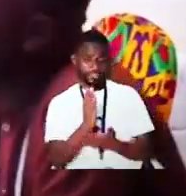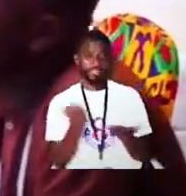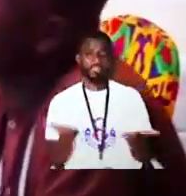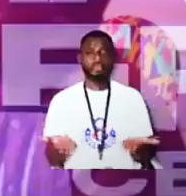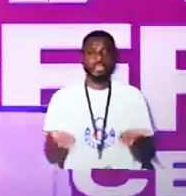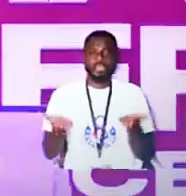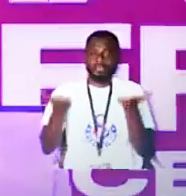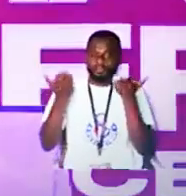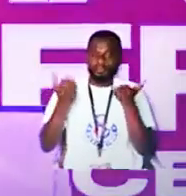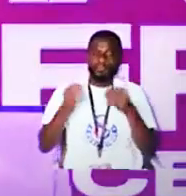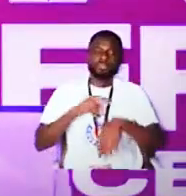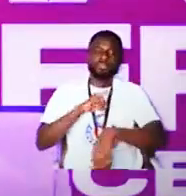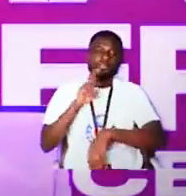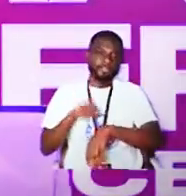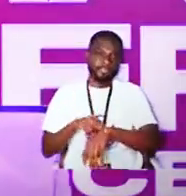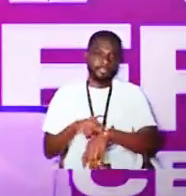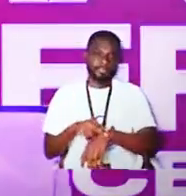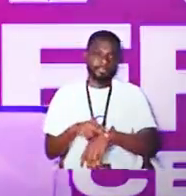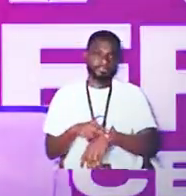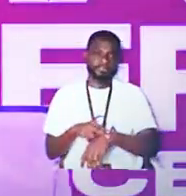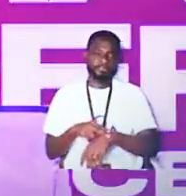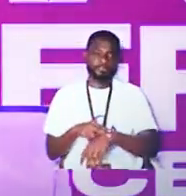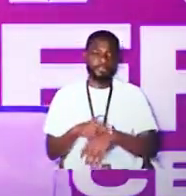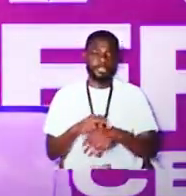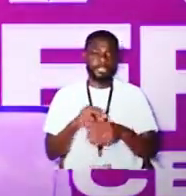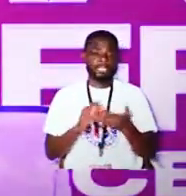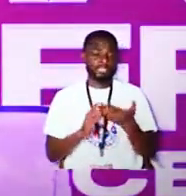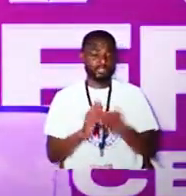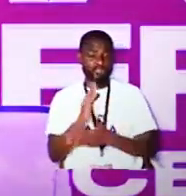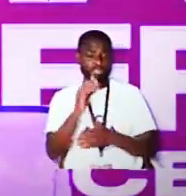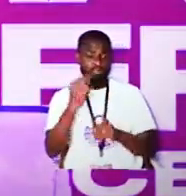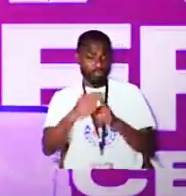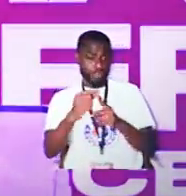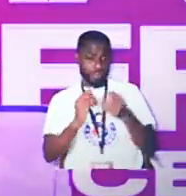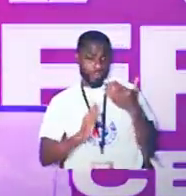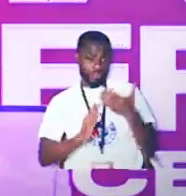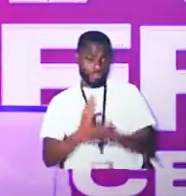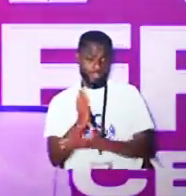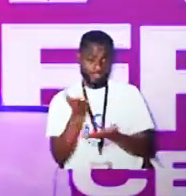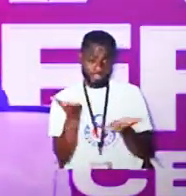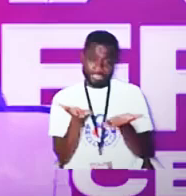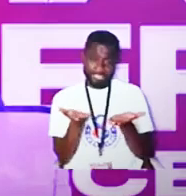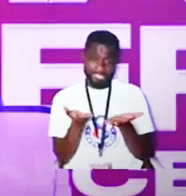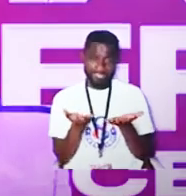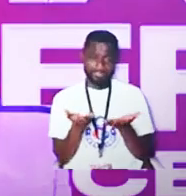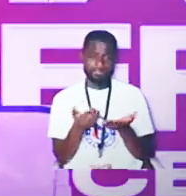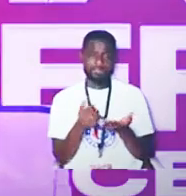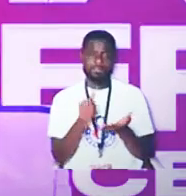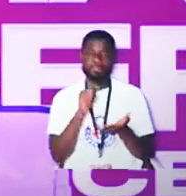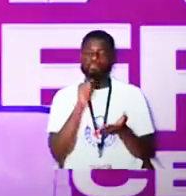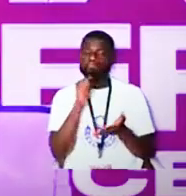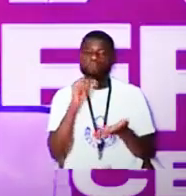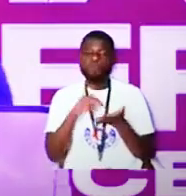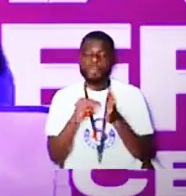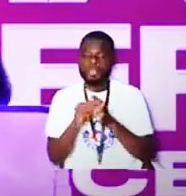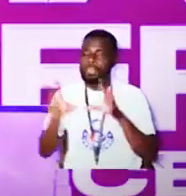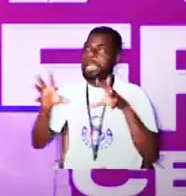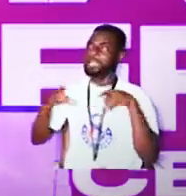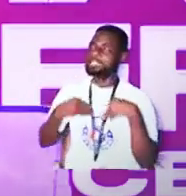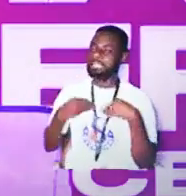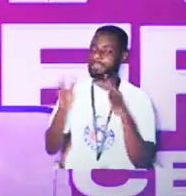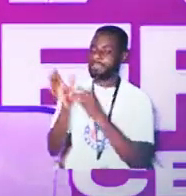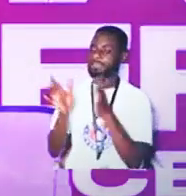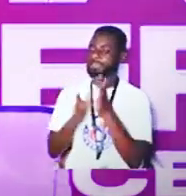nation. Now, this righteousness, as used in this particular verse, is not accepting Jesus Christ as